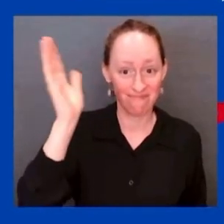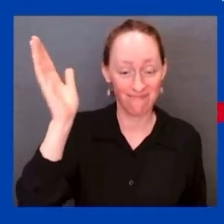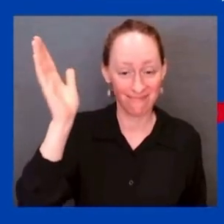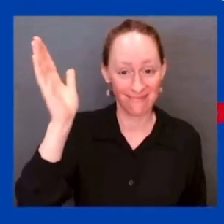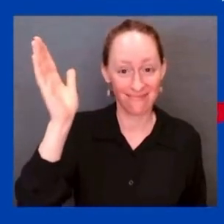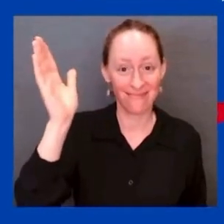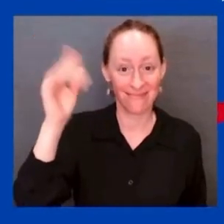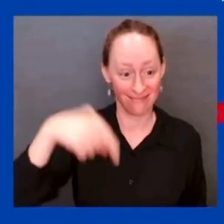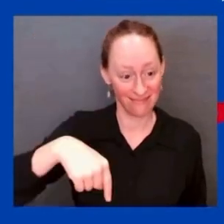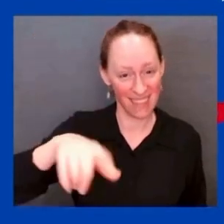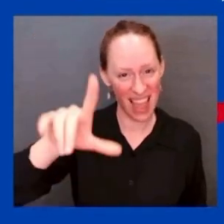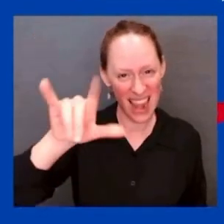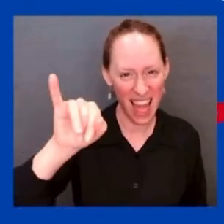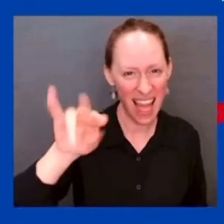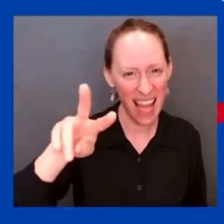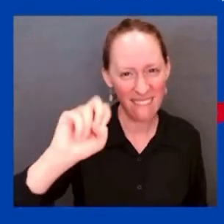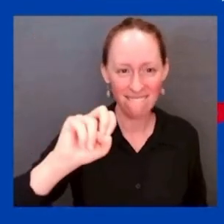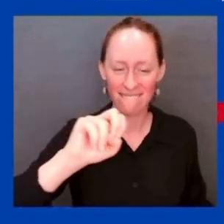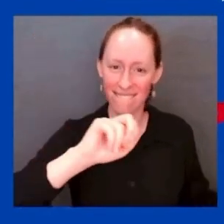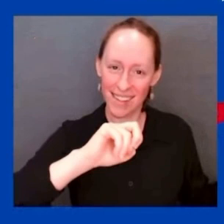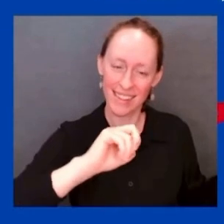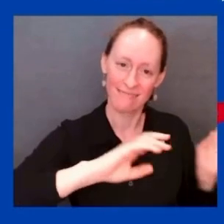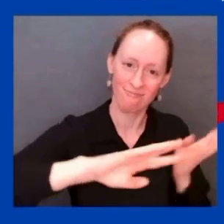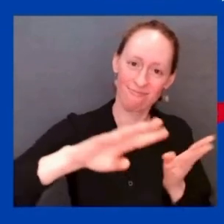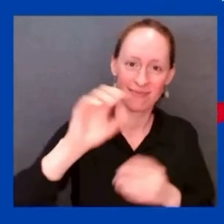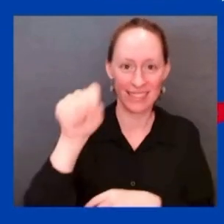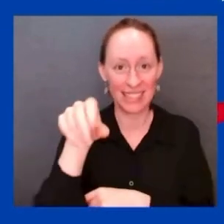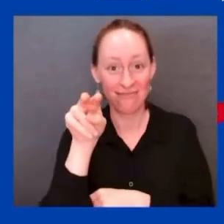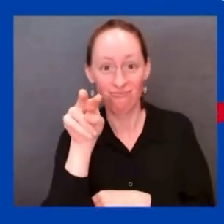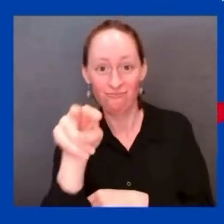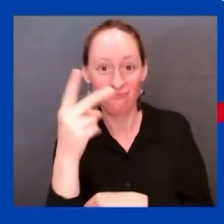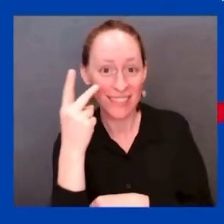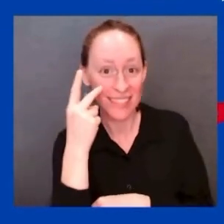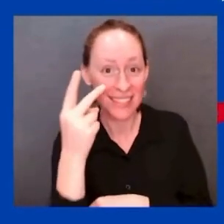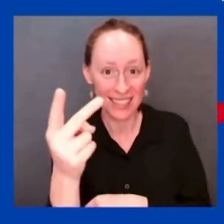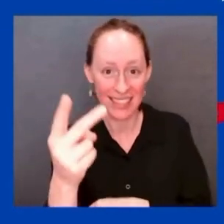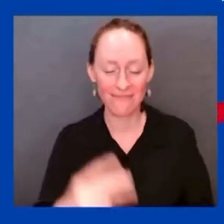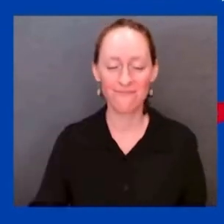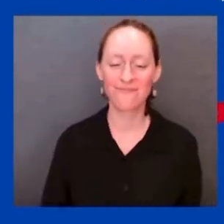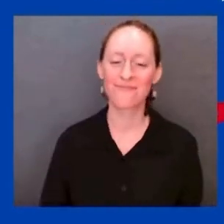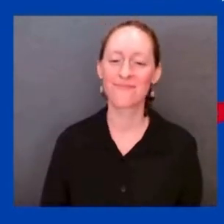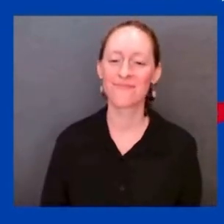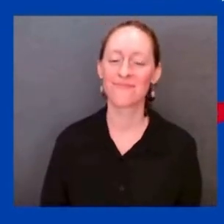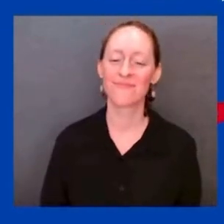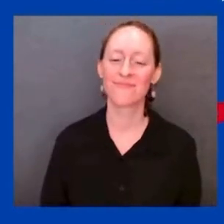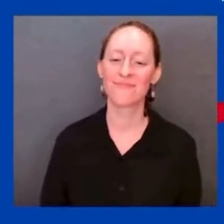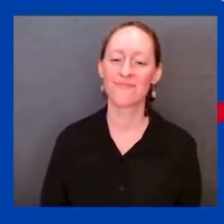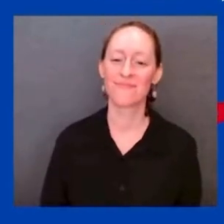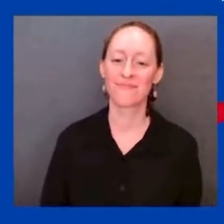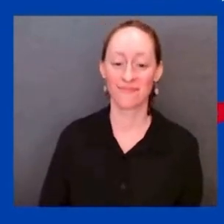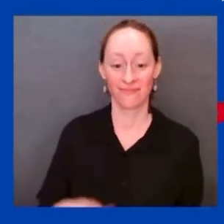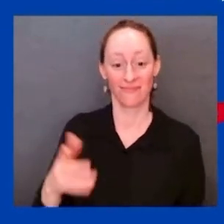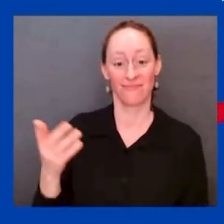our president and our first lady. Yes.